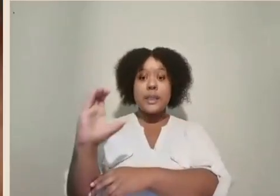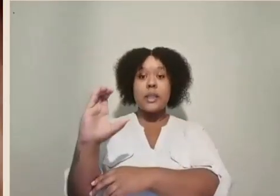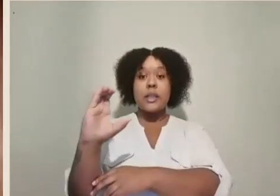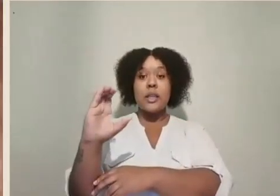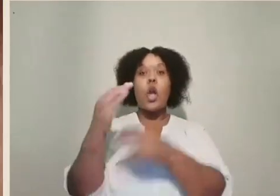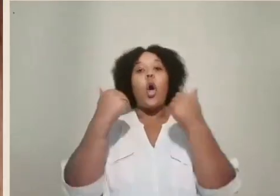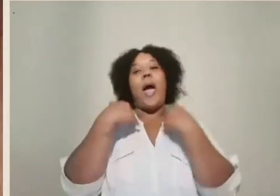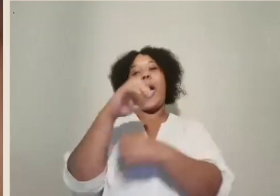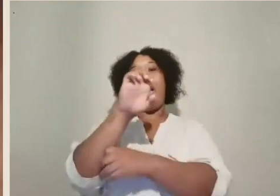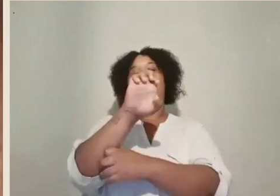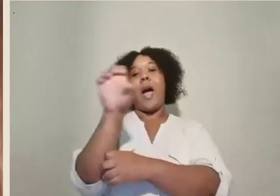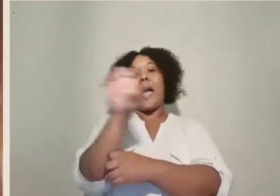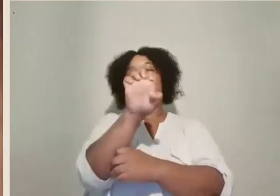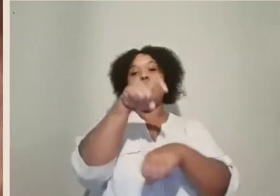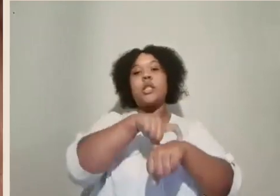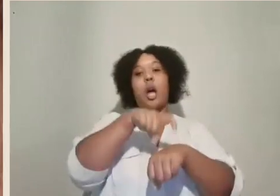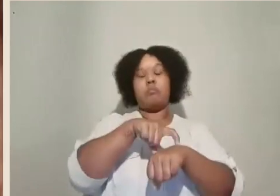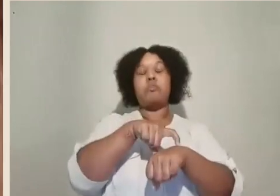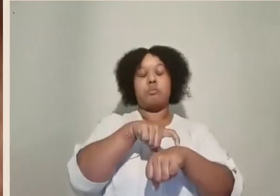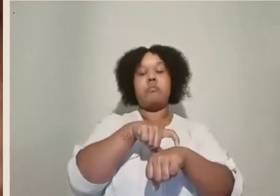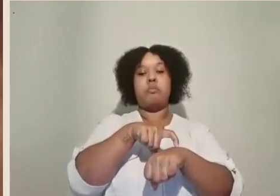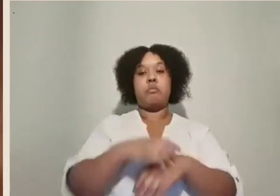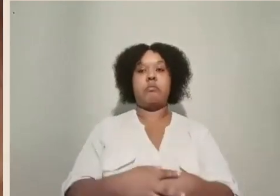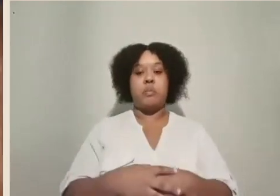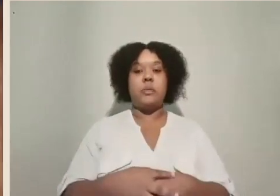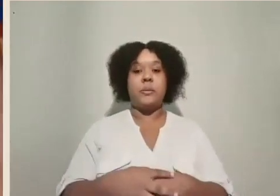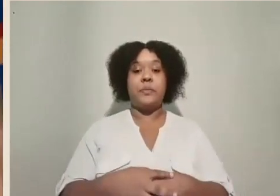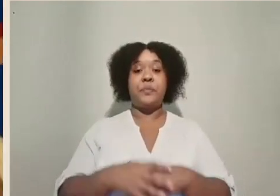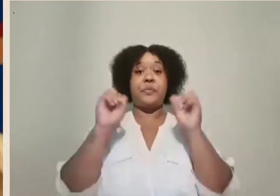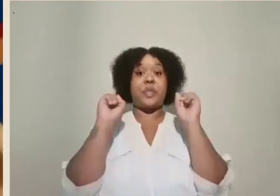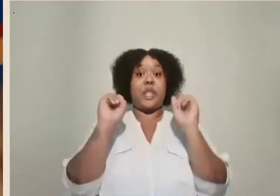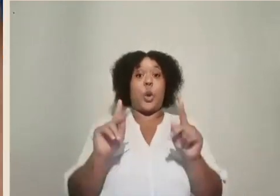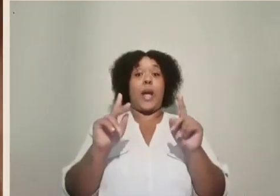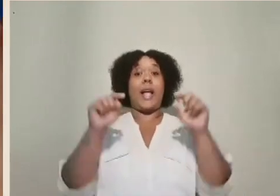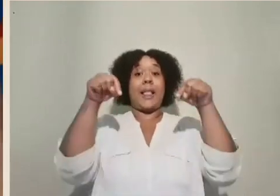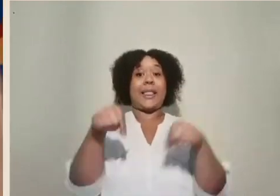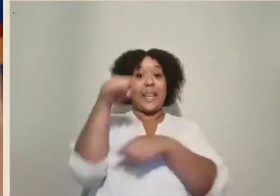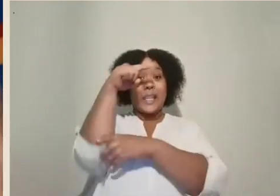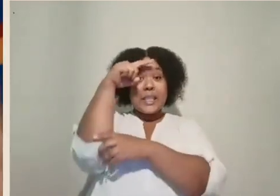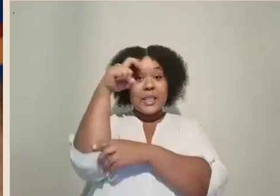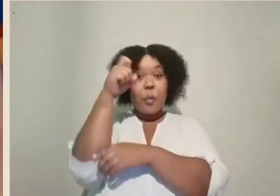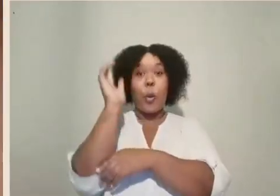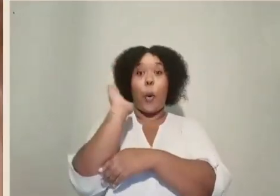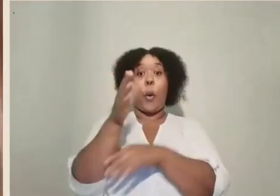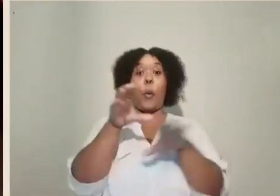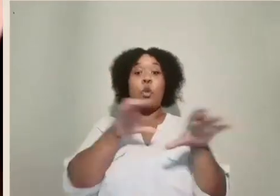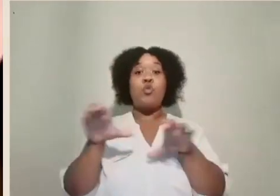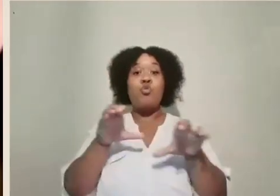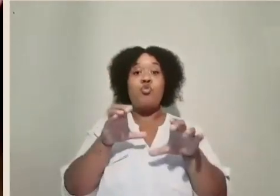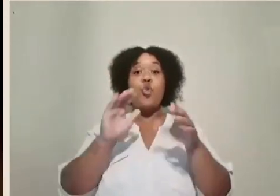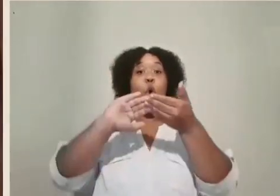Eastern Time Zone. Okay, this summer, we are hosting the